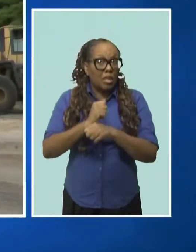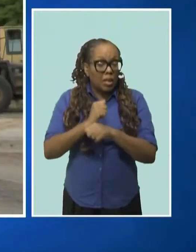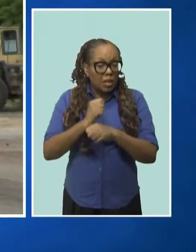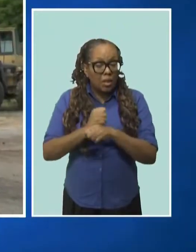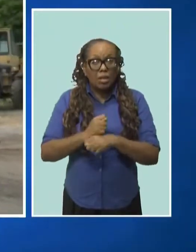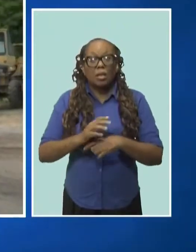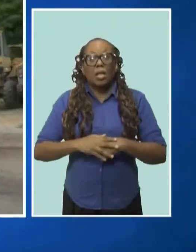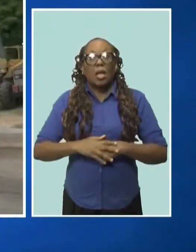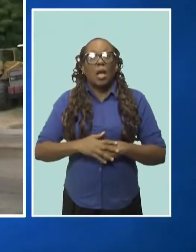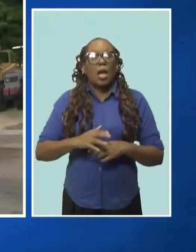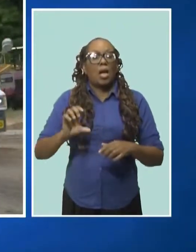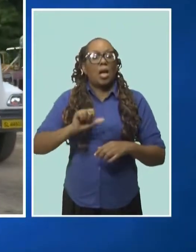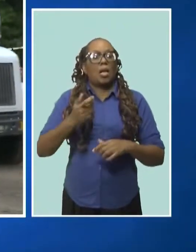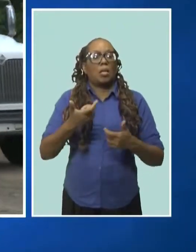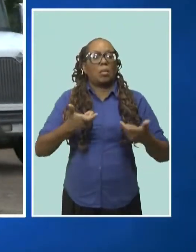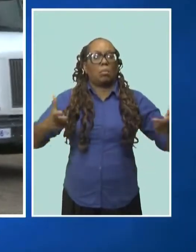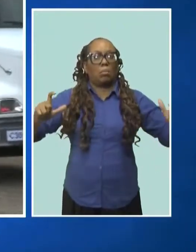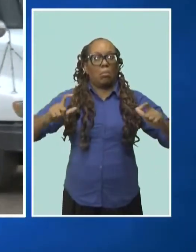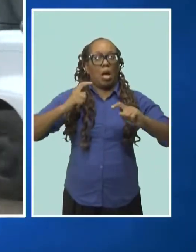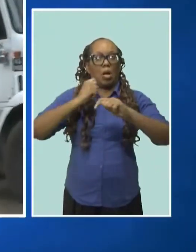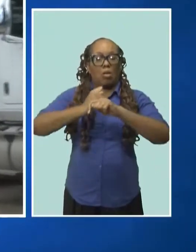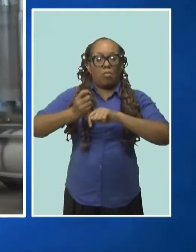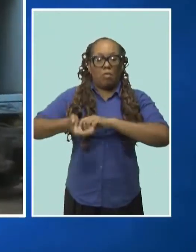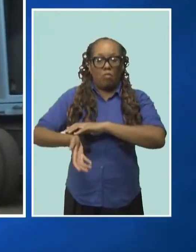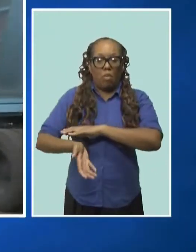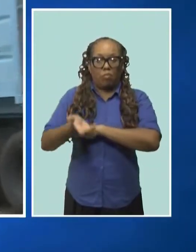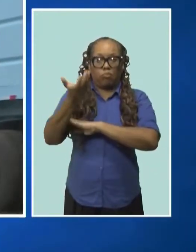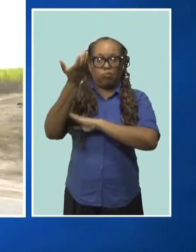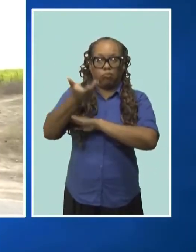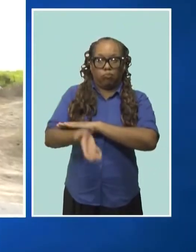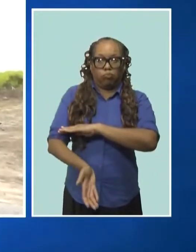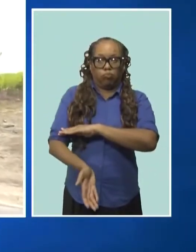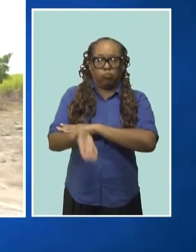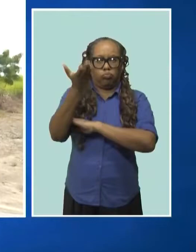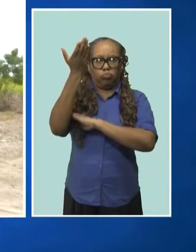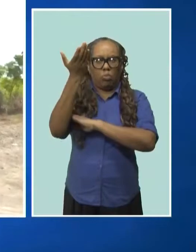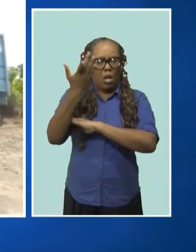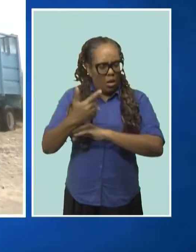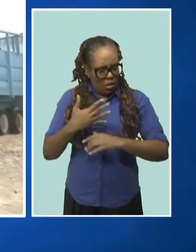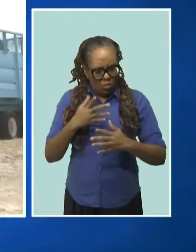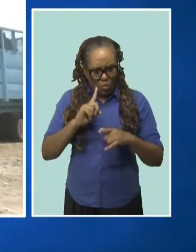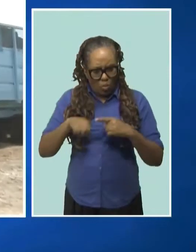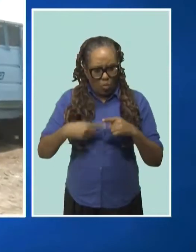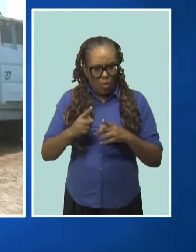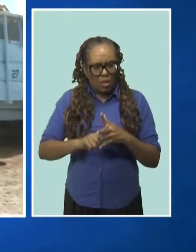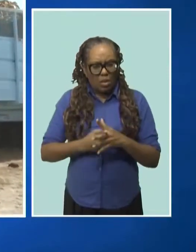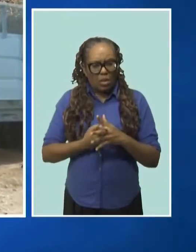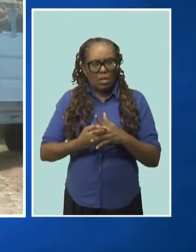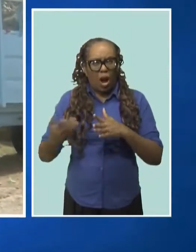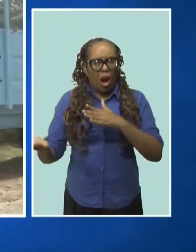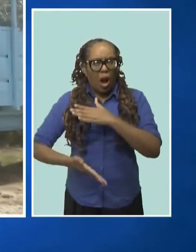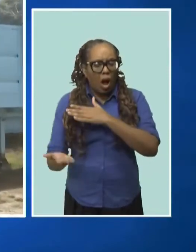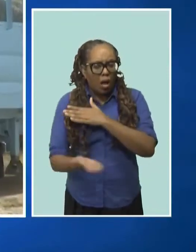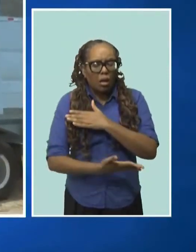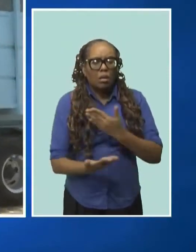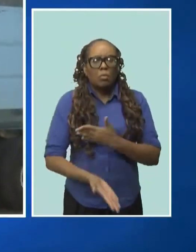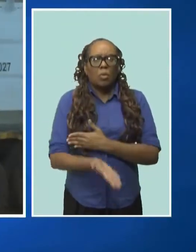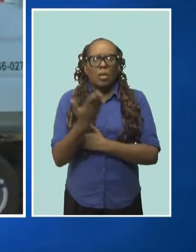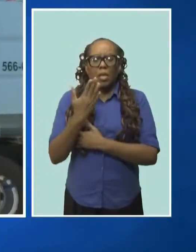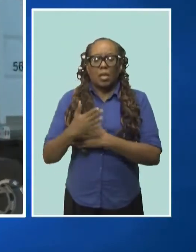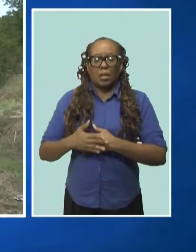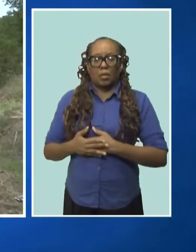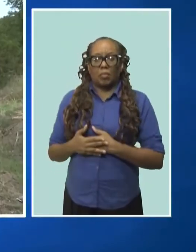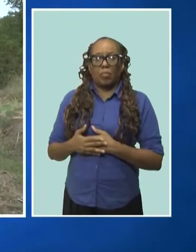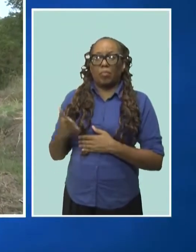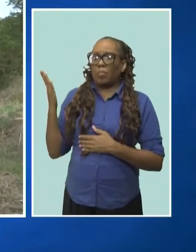bins. He said he was fortunate to have a truck at Edgecombe when they started cutting this morning. I heard some rumors, but